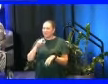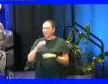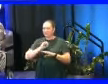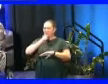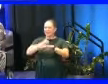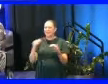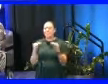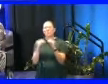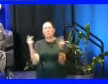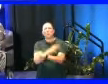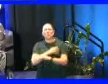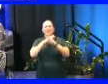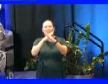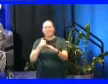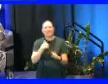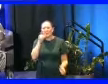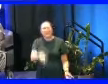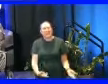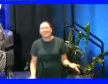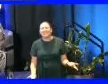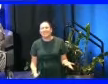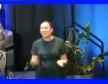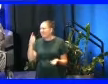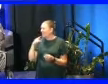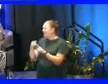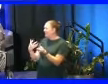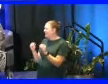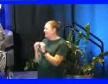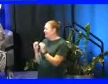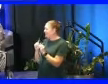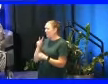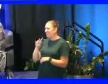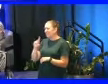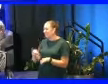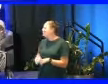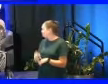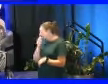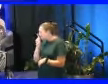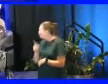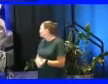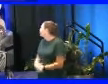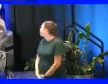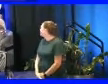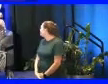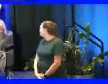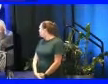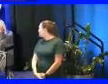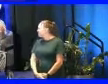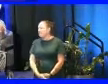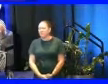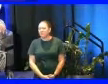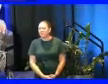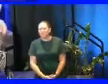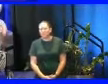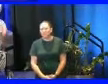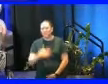barriers. Could you just talk a little bit more about that, Vicki? Sure. So